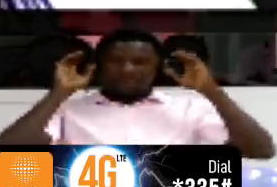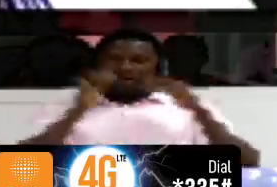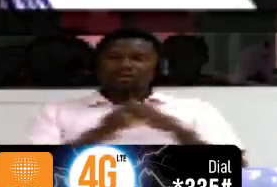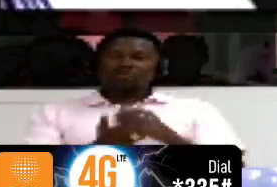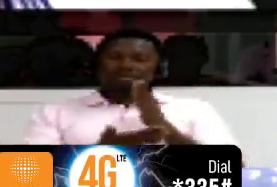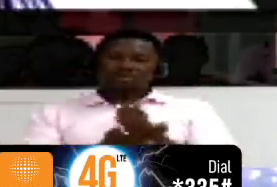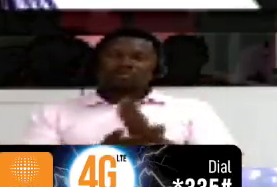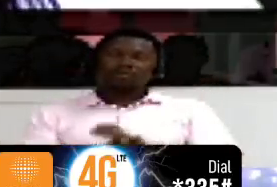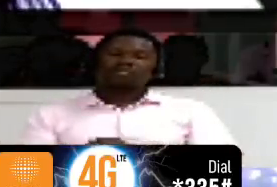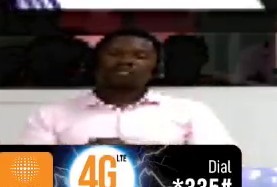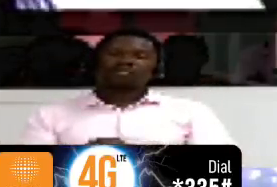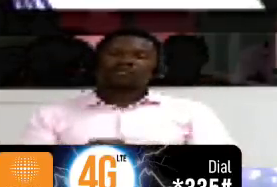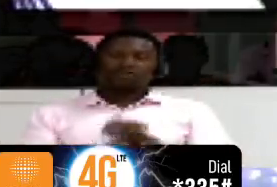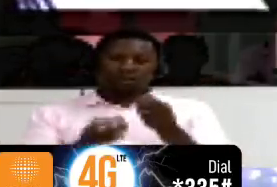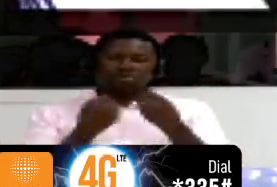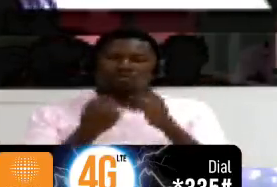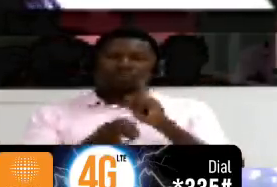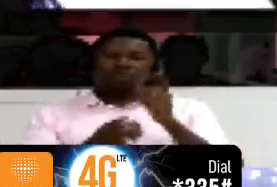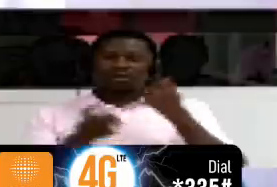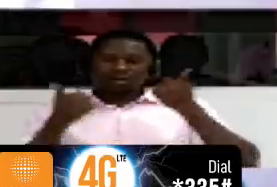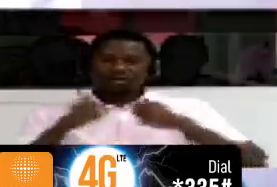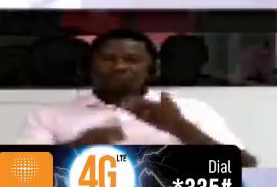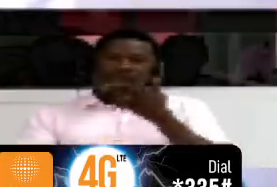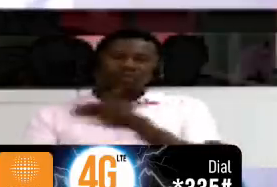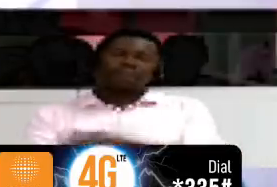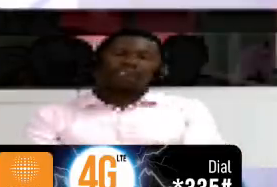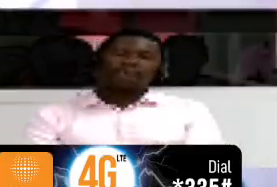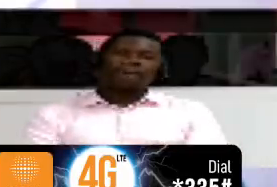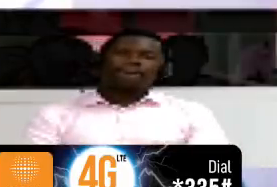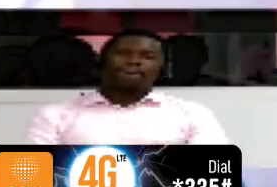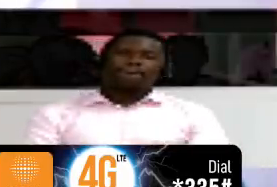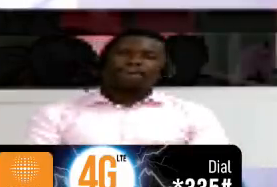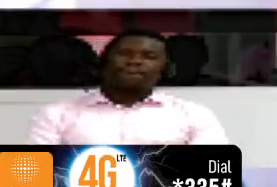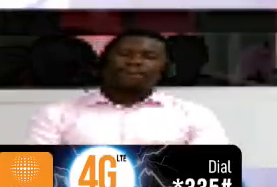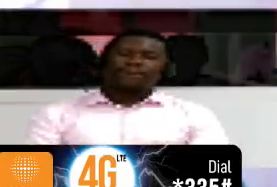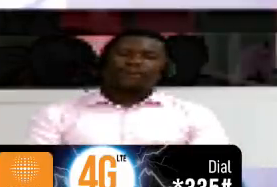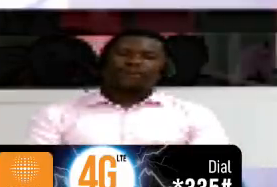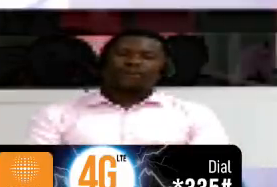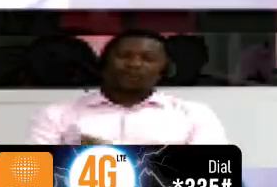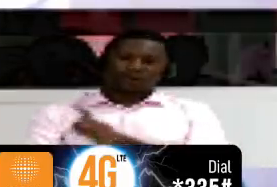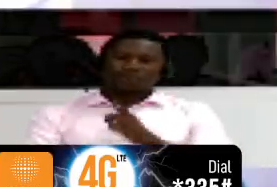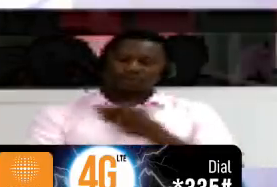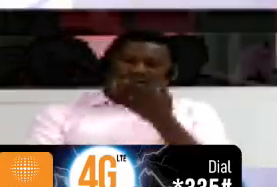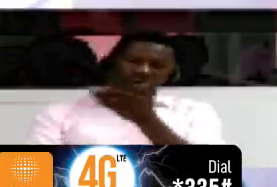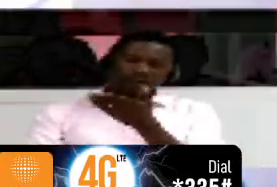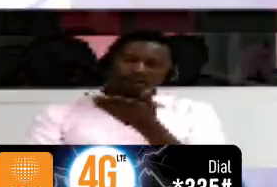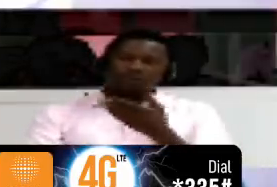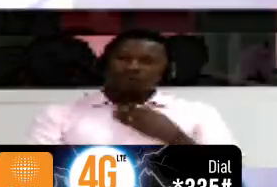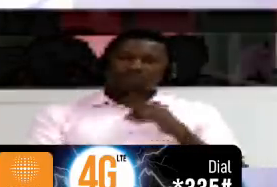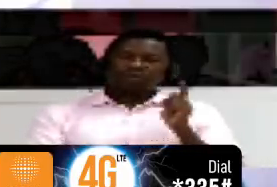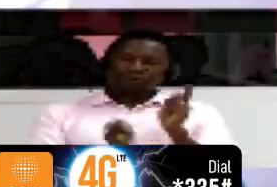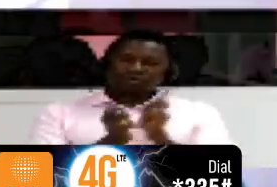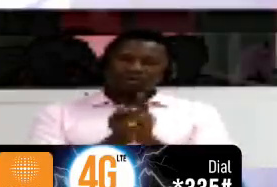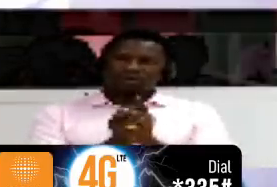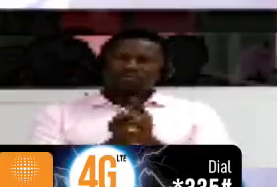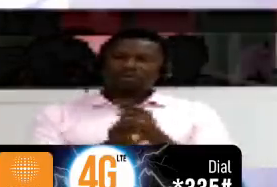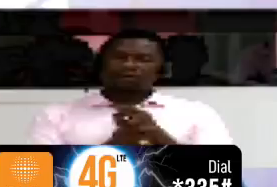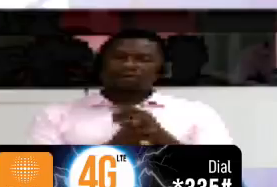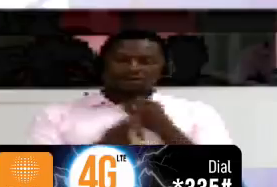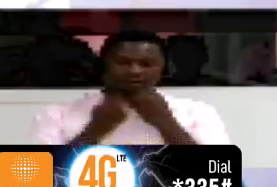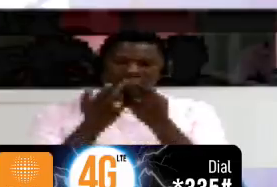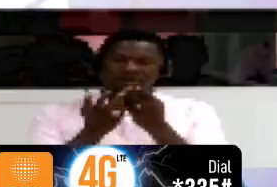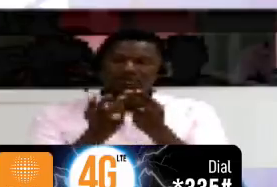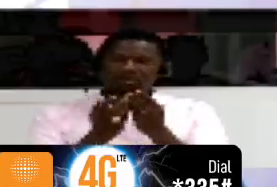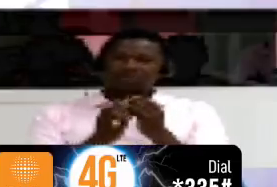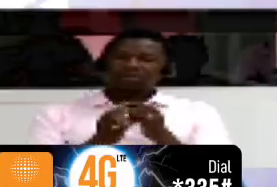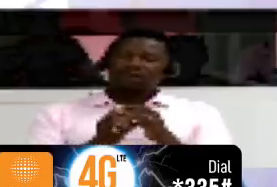what happened there. Then at the Gambia College, we found, I can say the college was